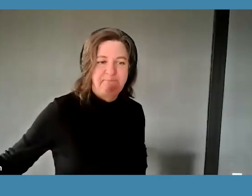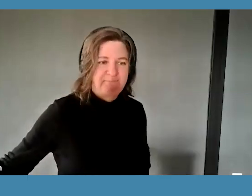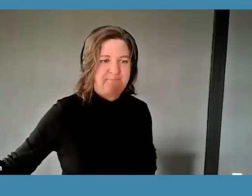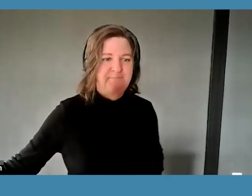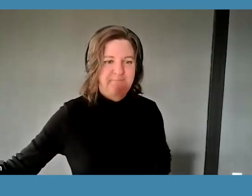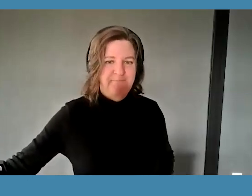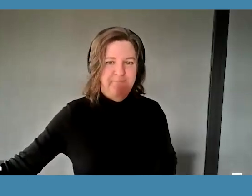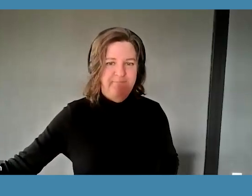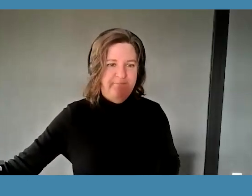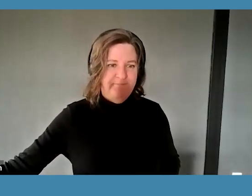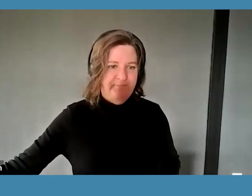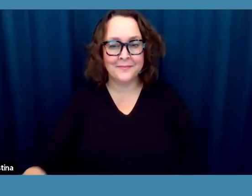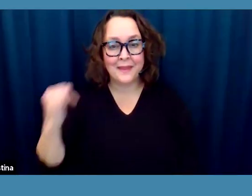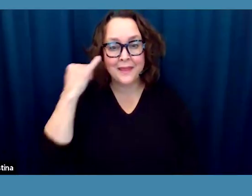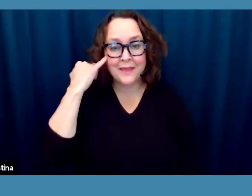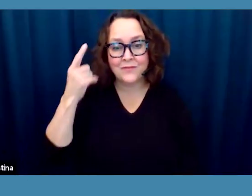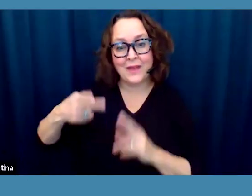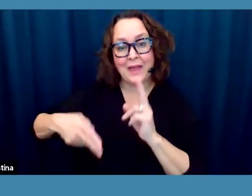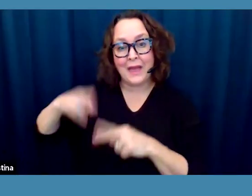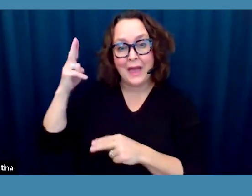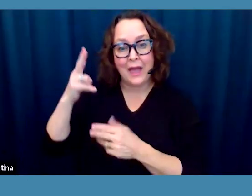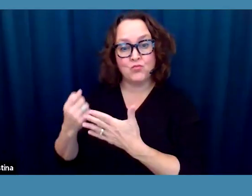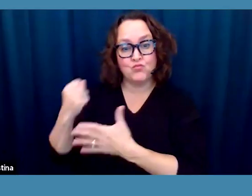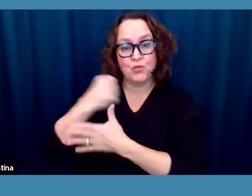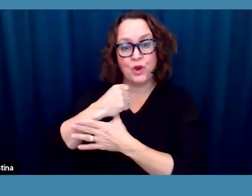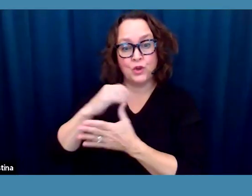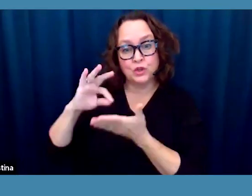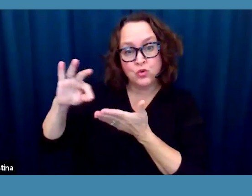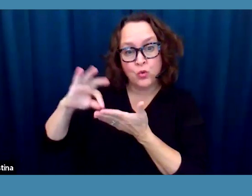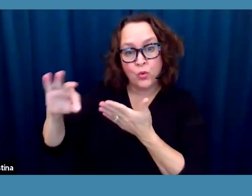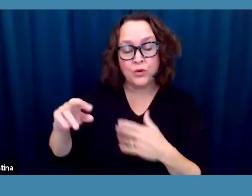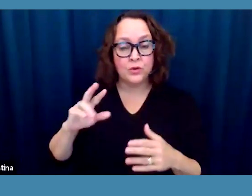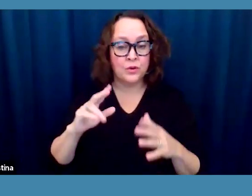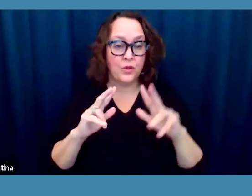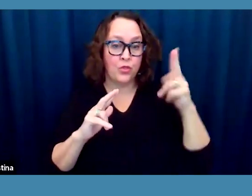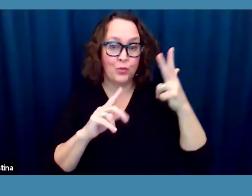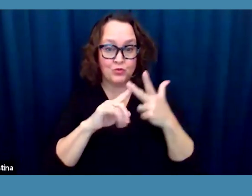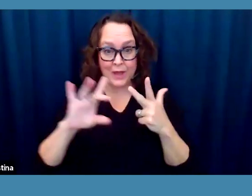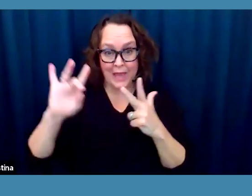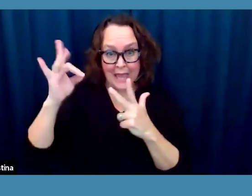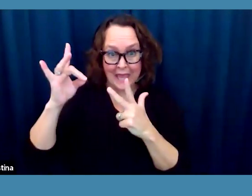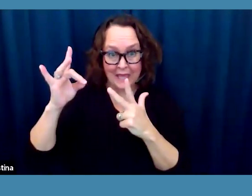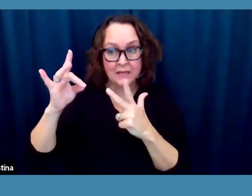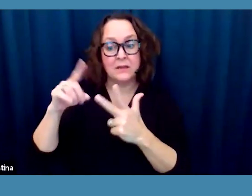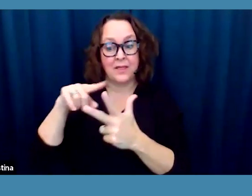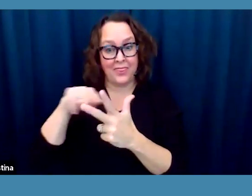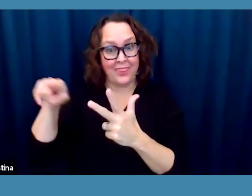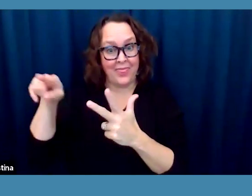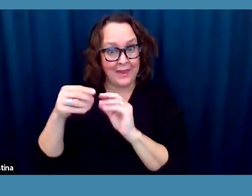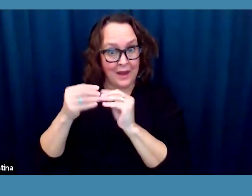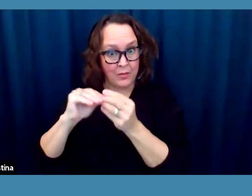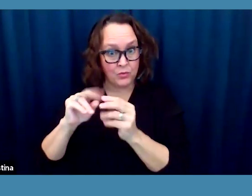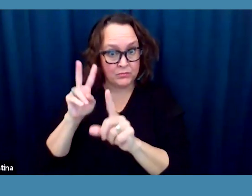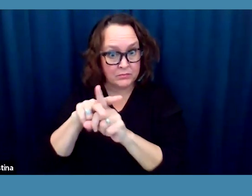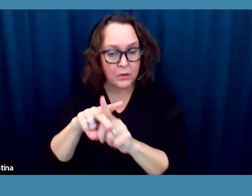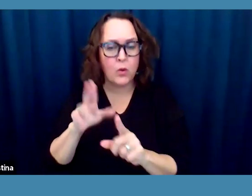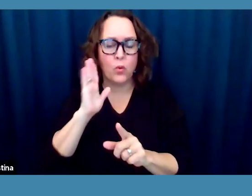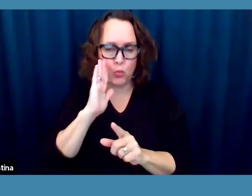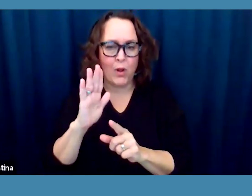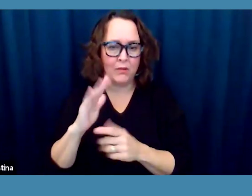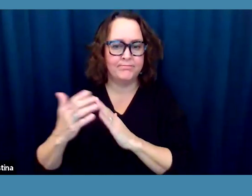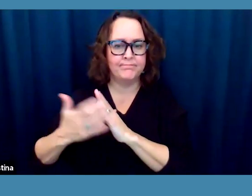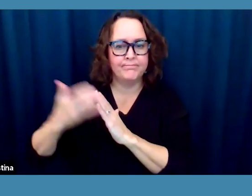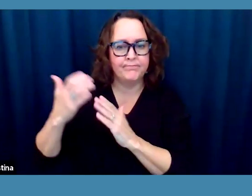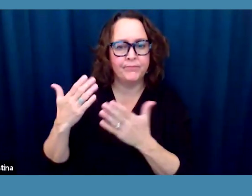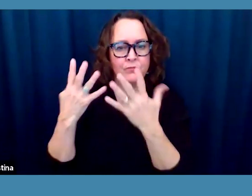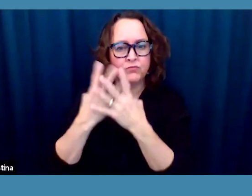priority scores, the ranks 3 through 8, they will automatically screen you every year. So you can